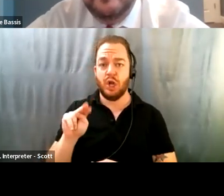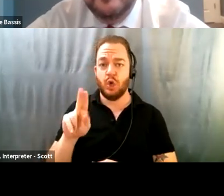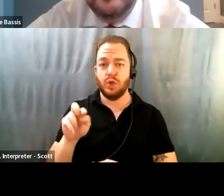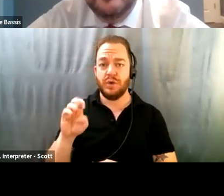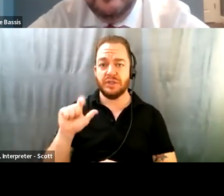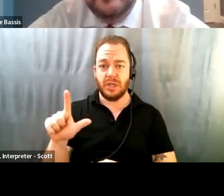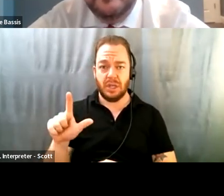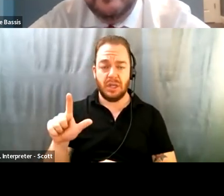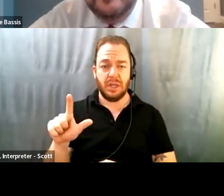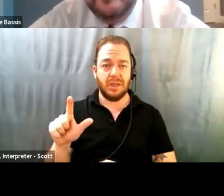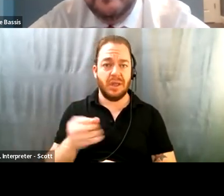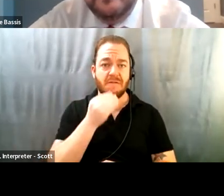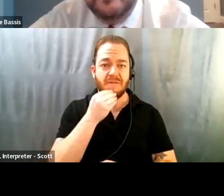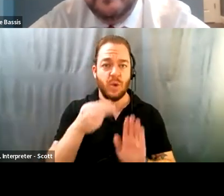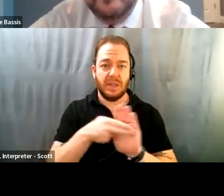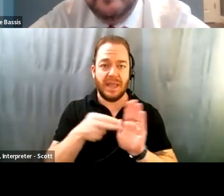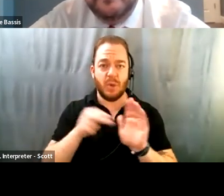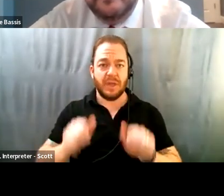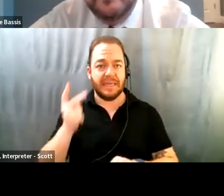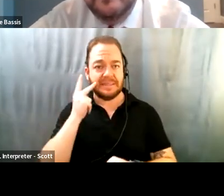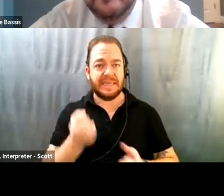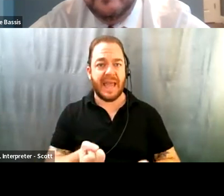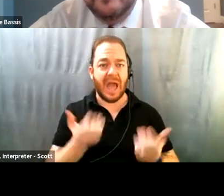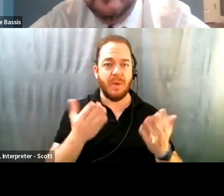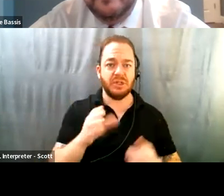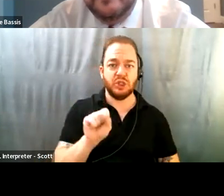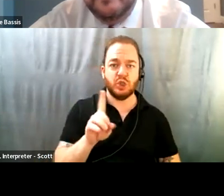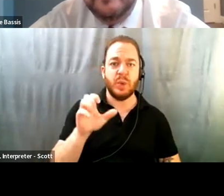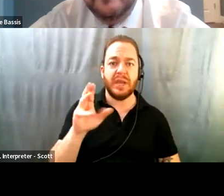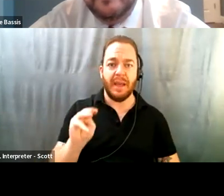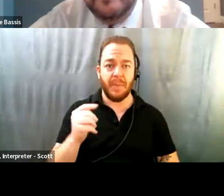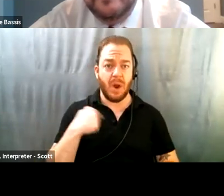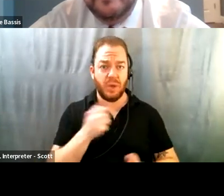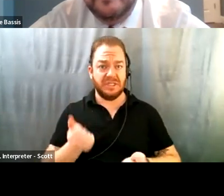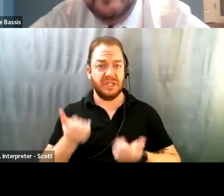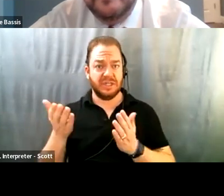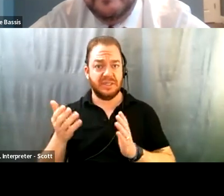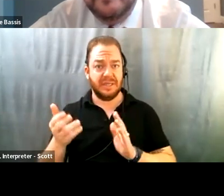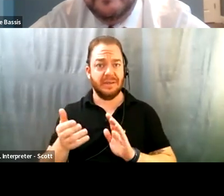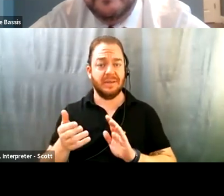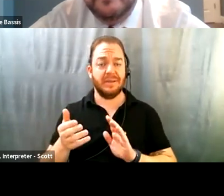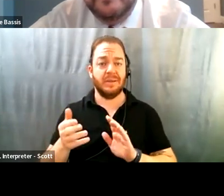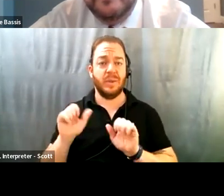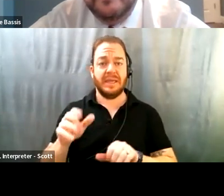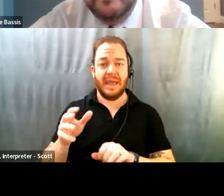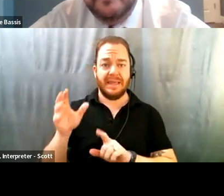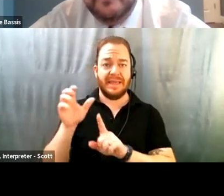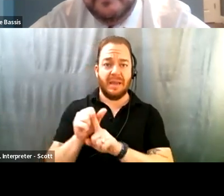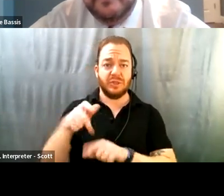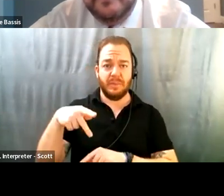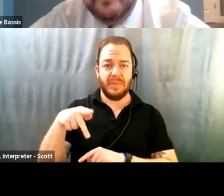on food, where you can see percentage of sodium? Are we suggesting that there'll be a way that we could capture the PFAS